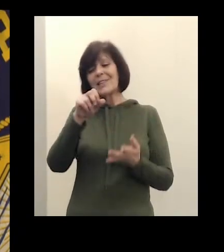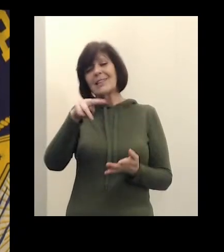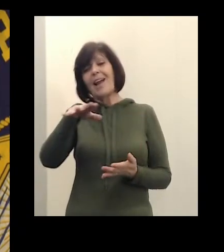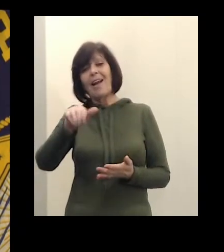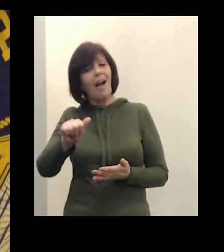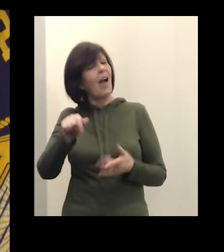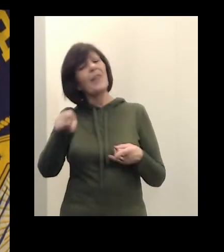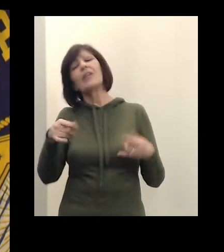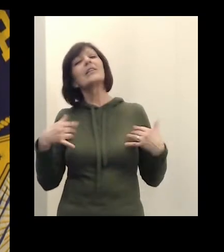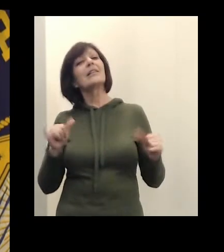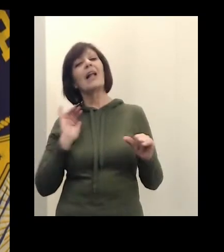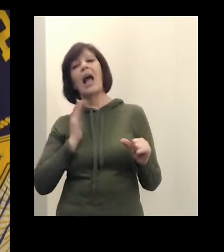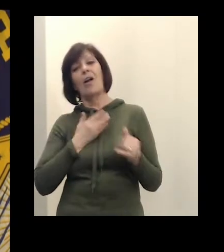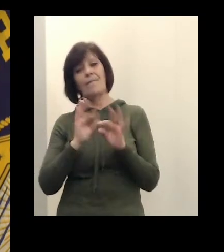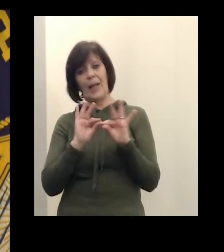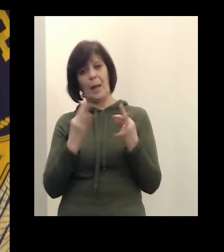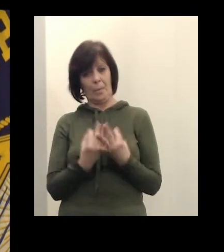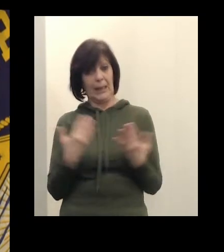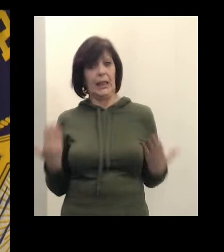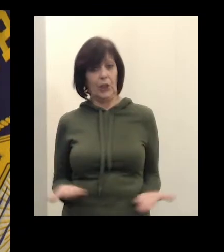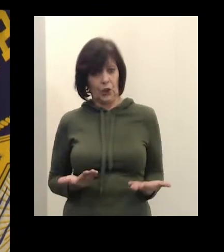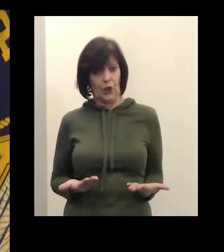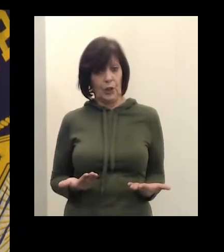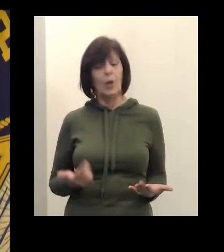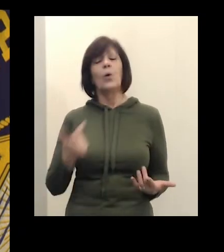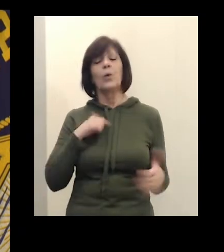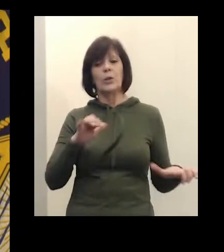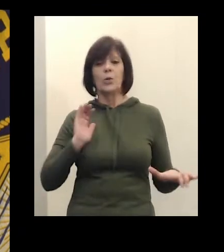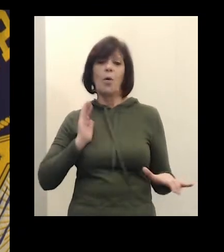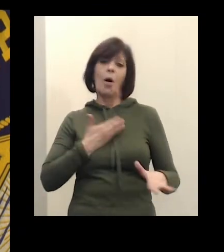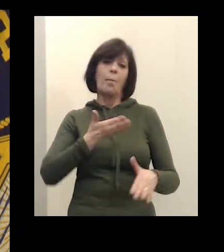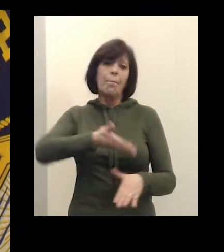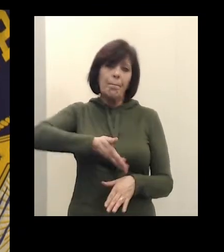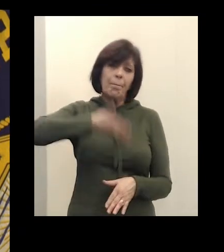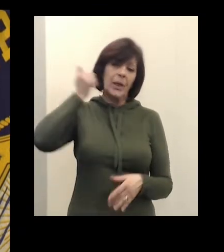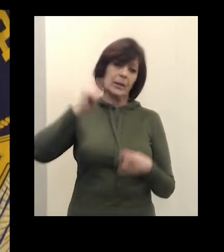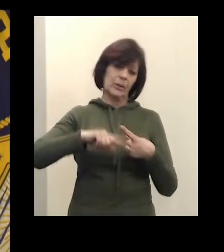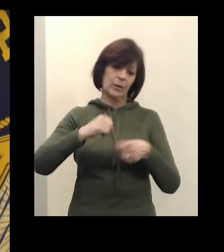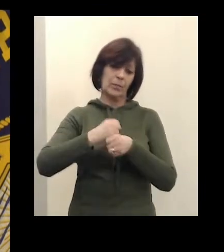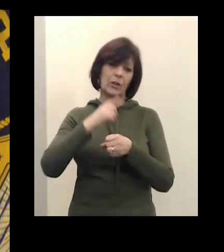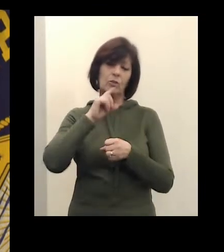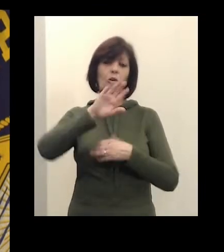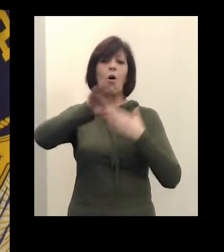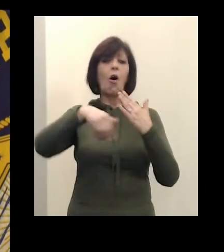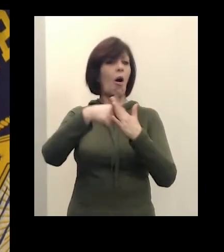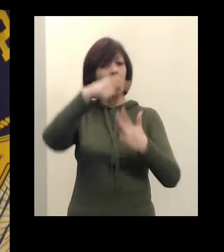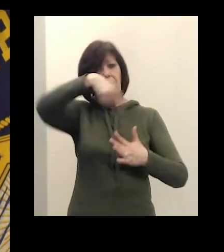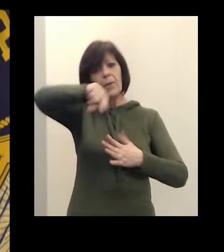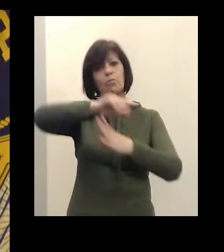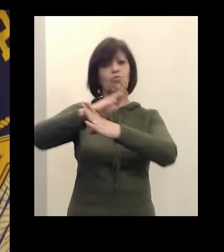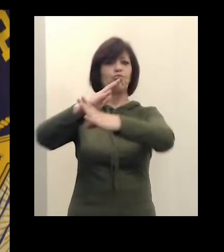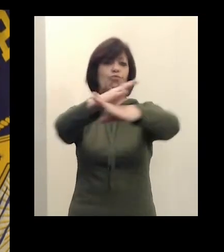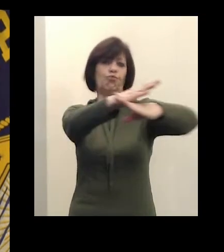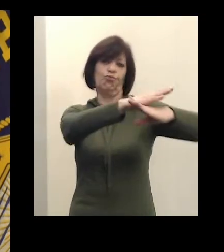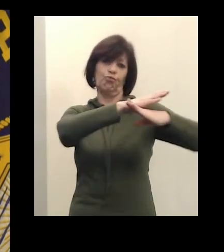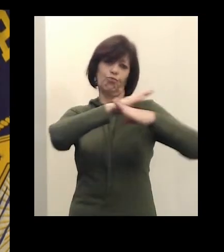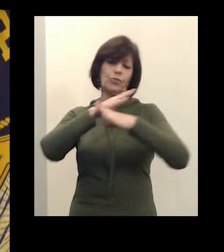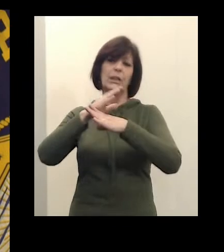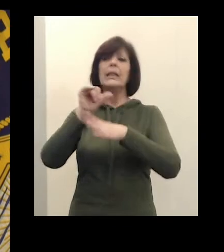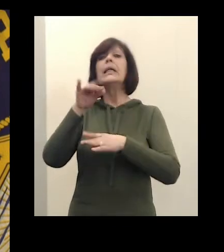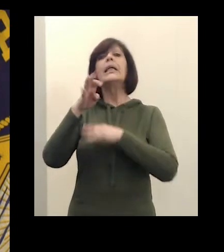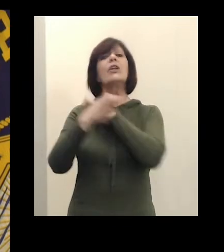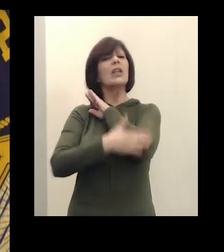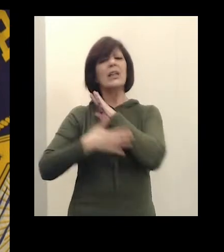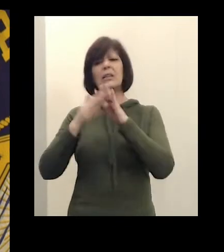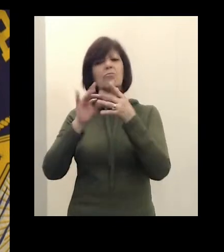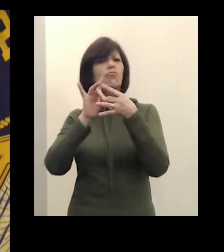our family here in Western New York, and we do our best to ensure that all are protected. Erie County has worked with the Seneca Nation